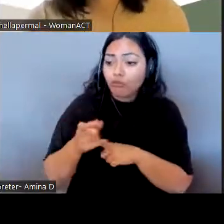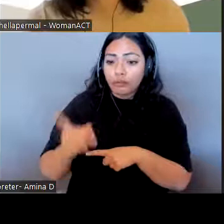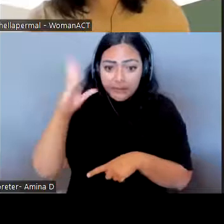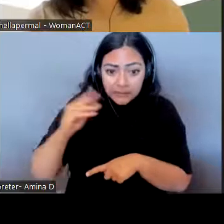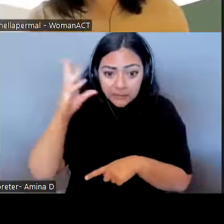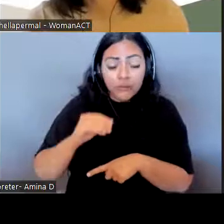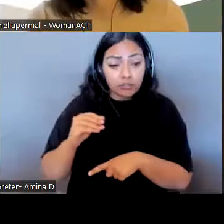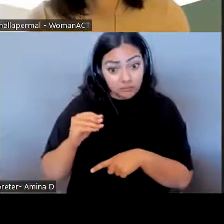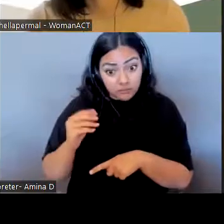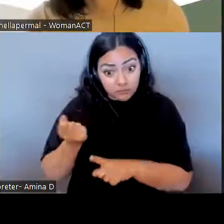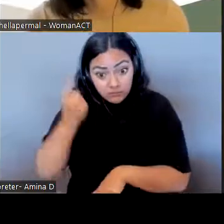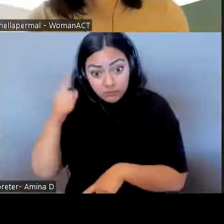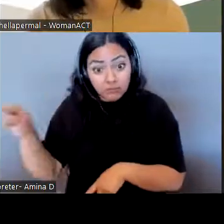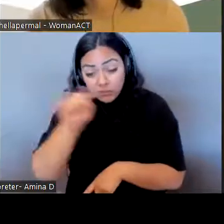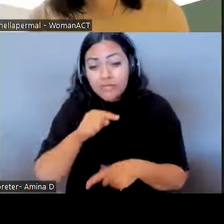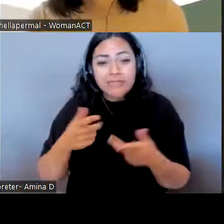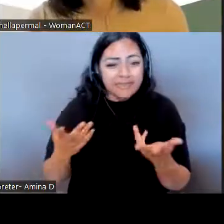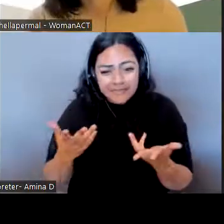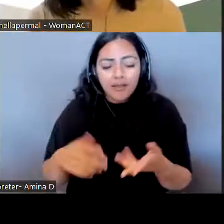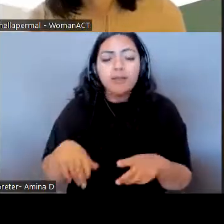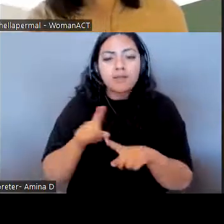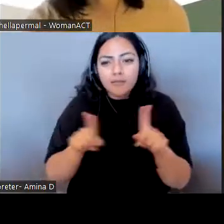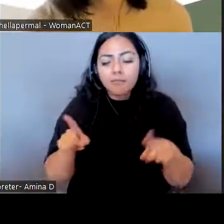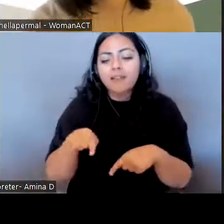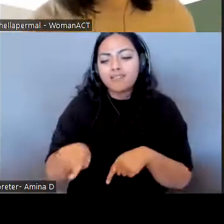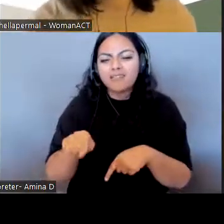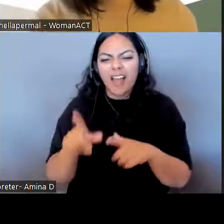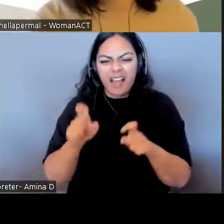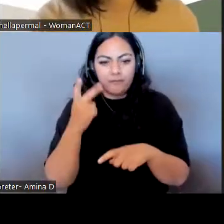that they shared are reflected in literature review elsewhere.